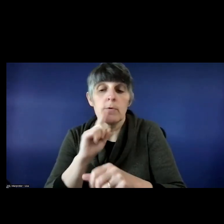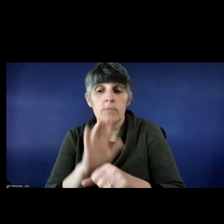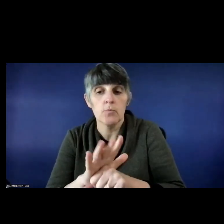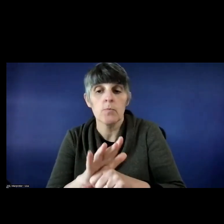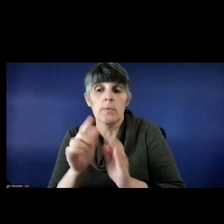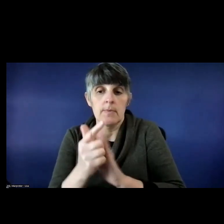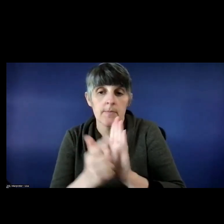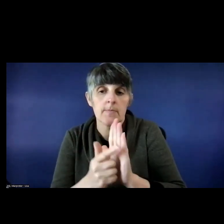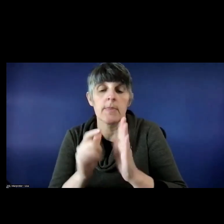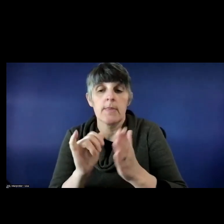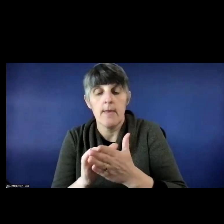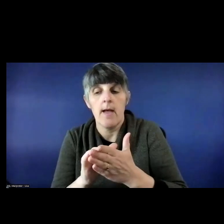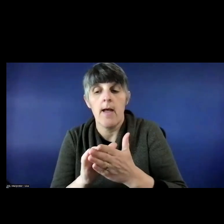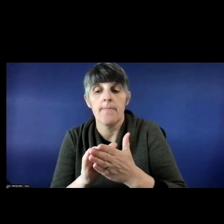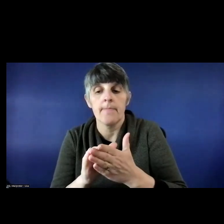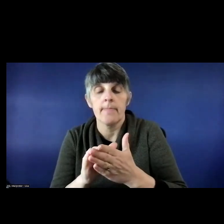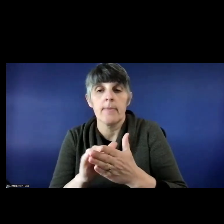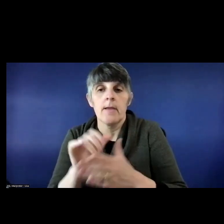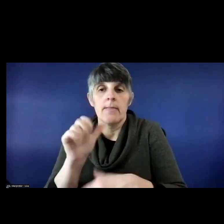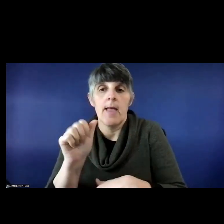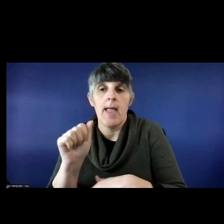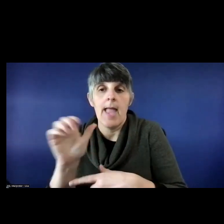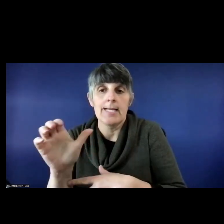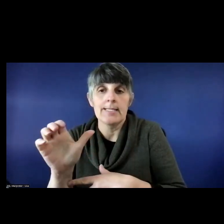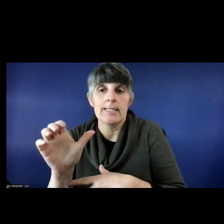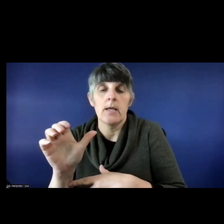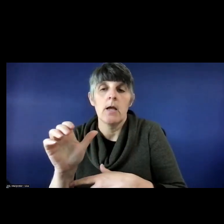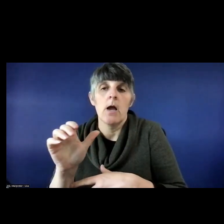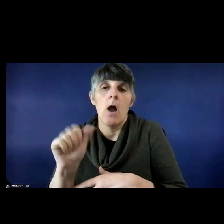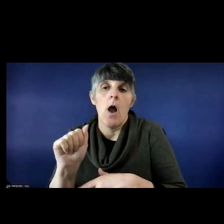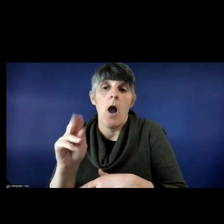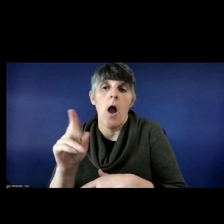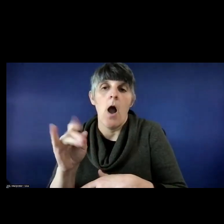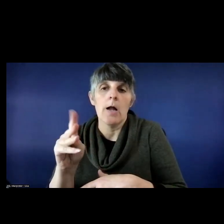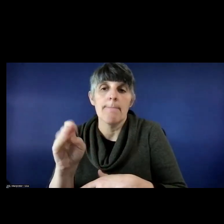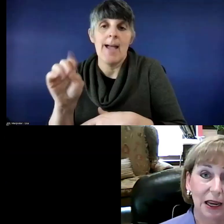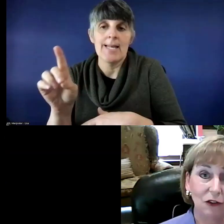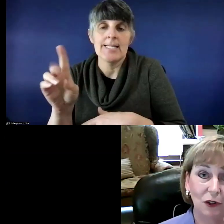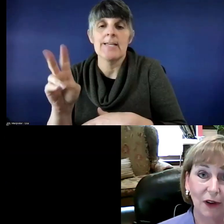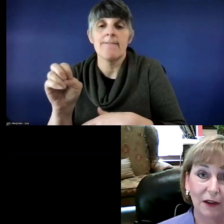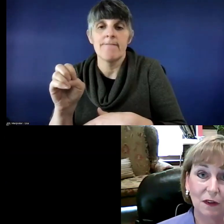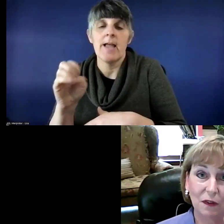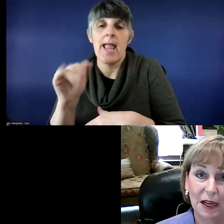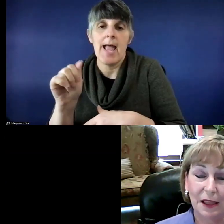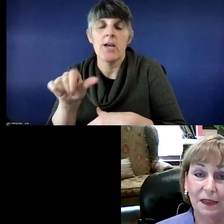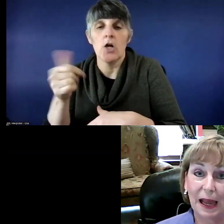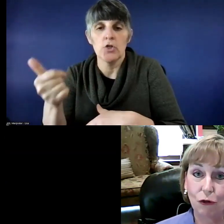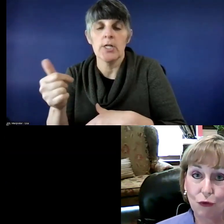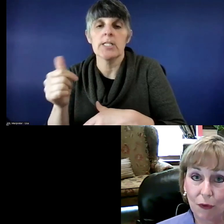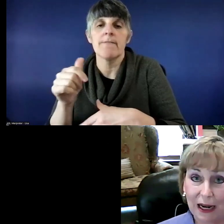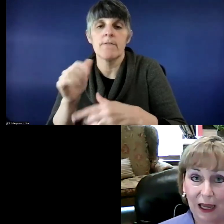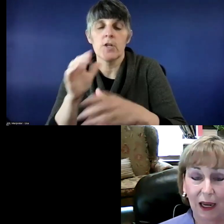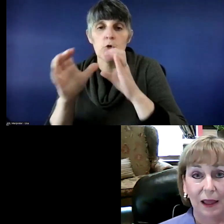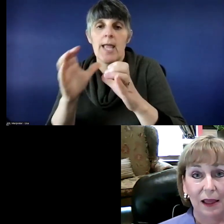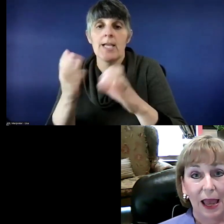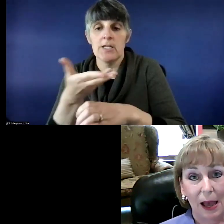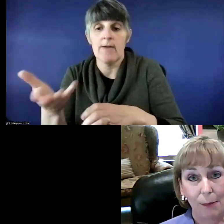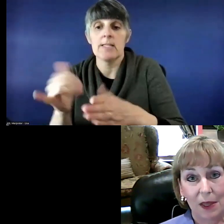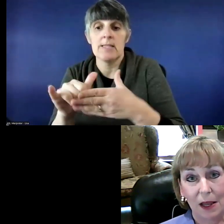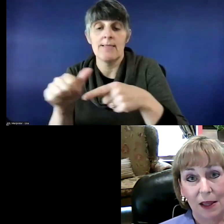that the AAC, alternative and augmentative communication devices, that